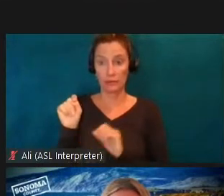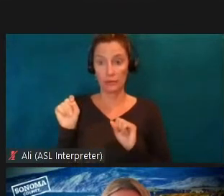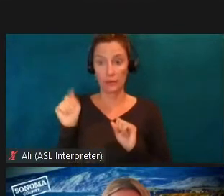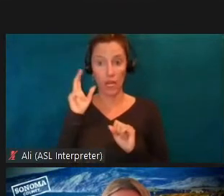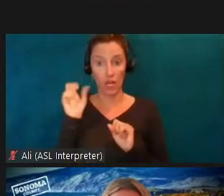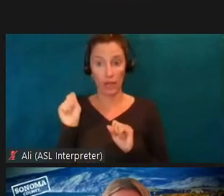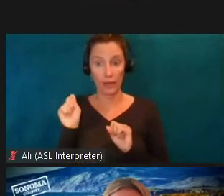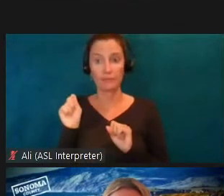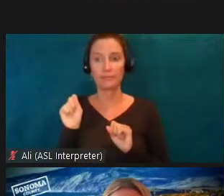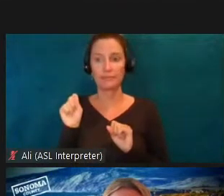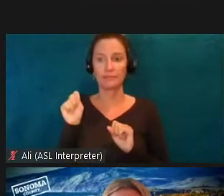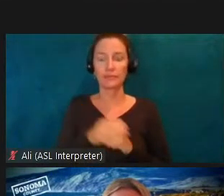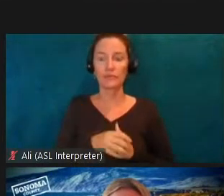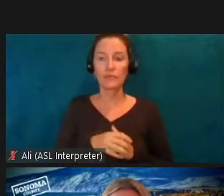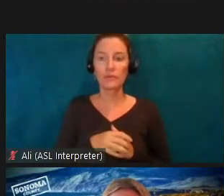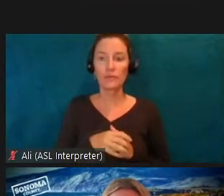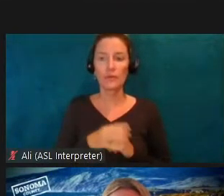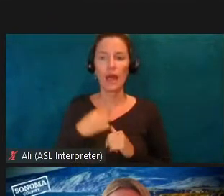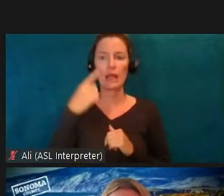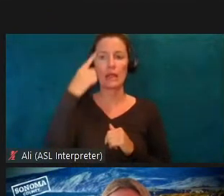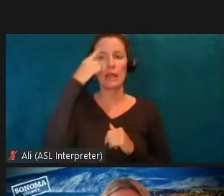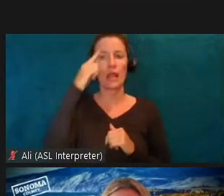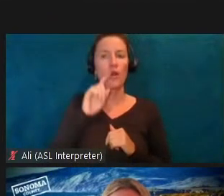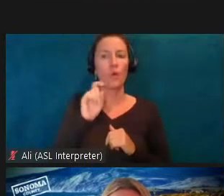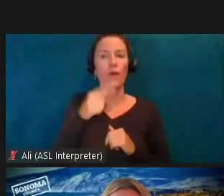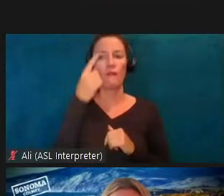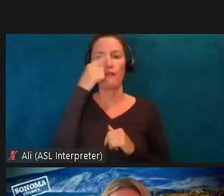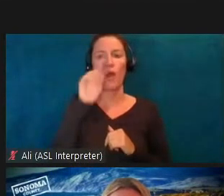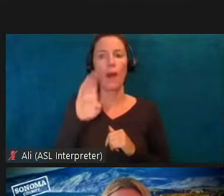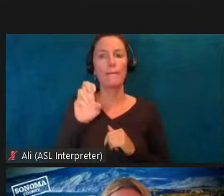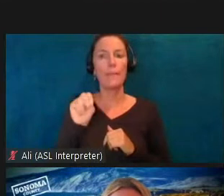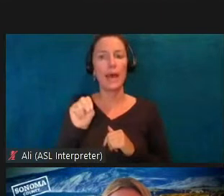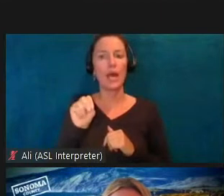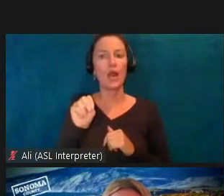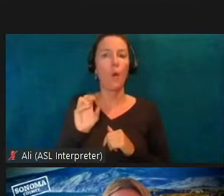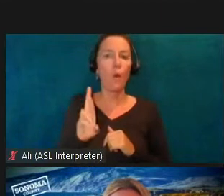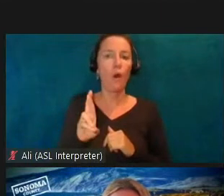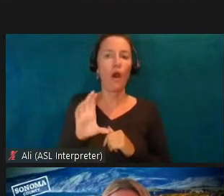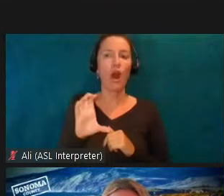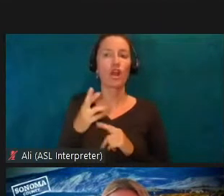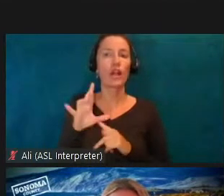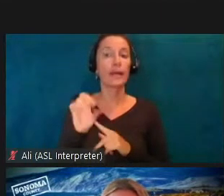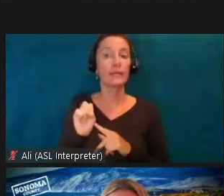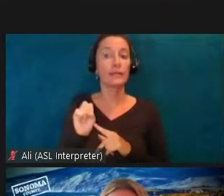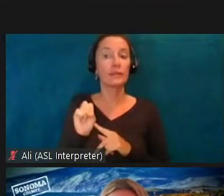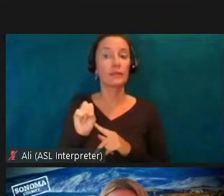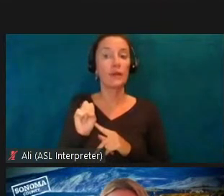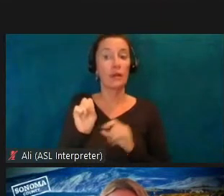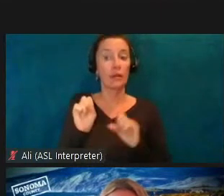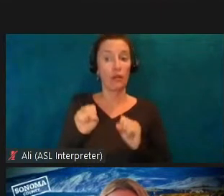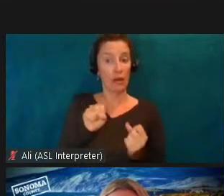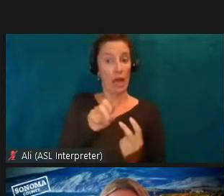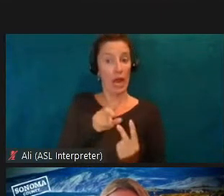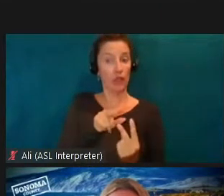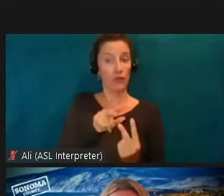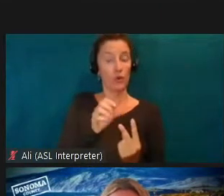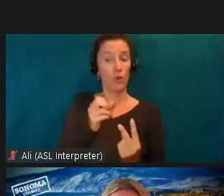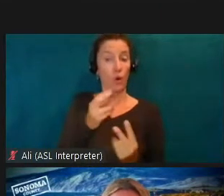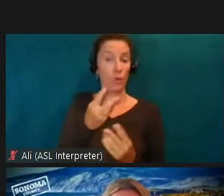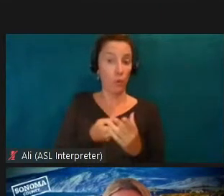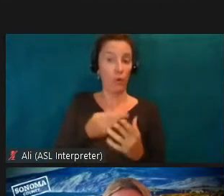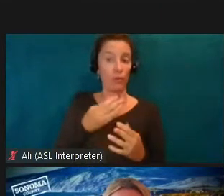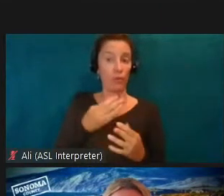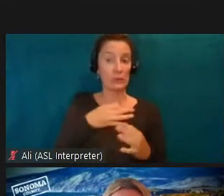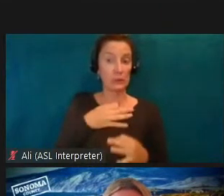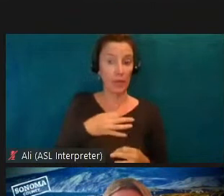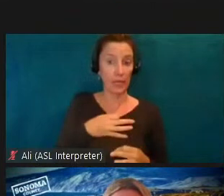hear you. Thanks, Paul. I think this question's for Ben or maybe for Chris. Could either of you or both of you walk me through